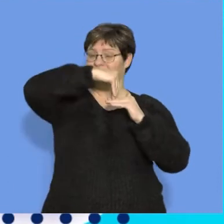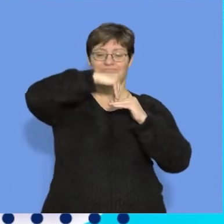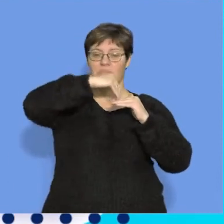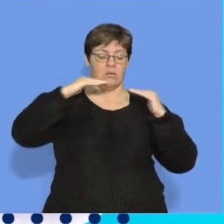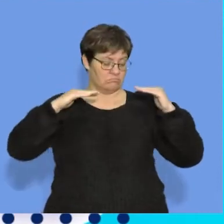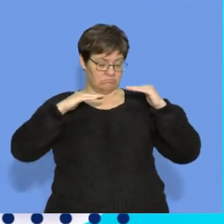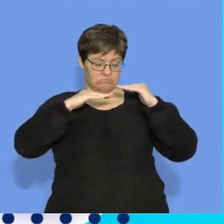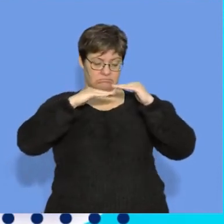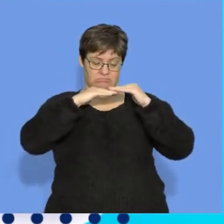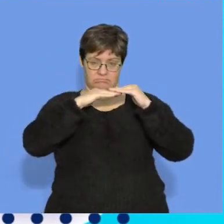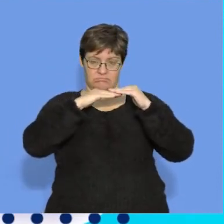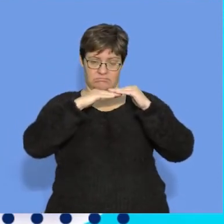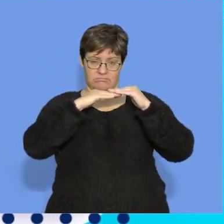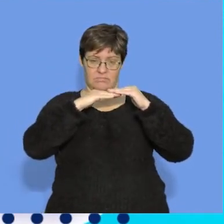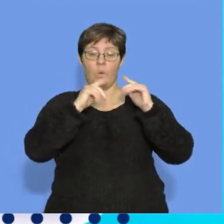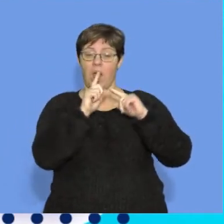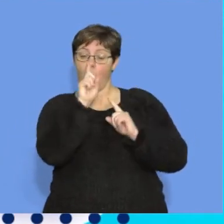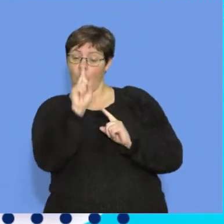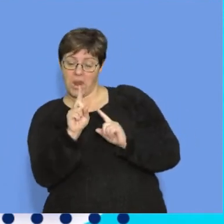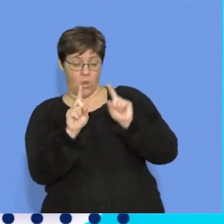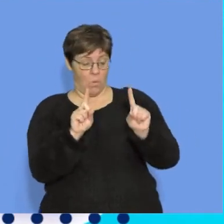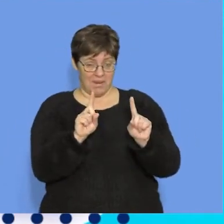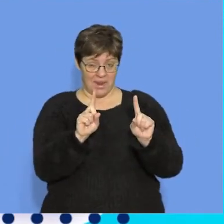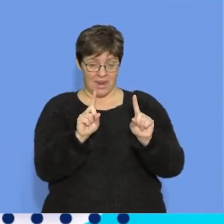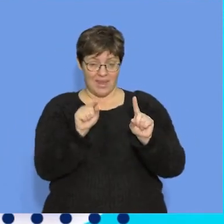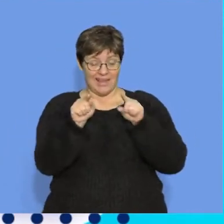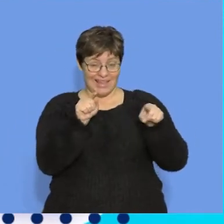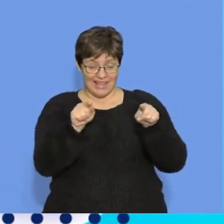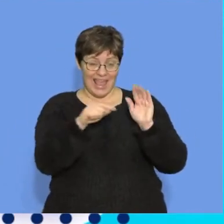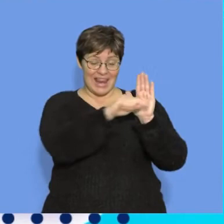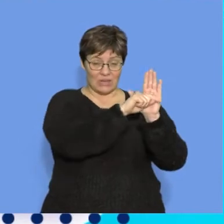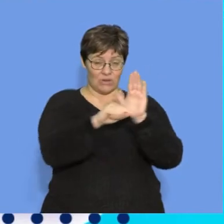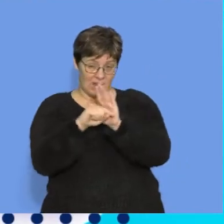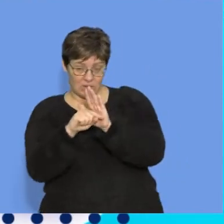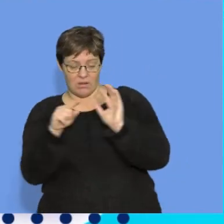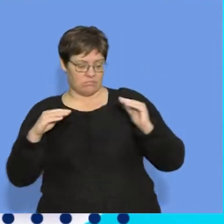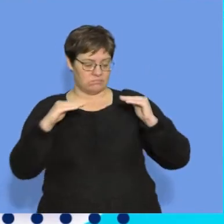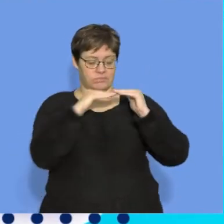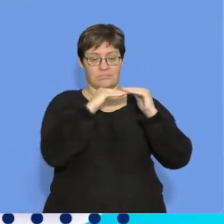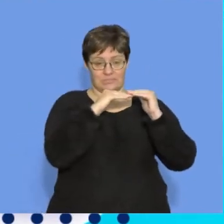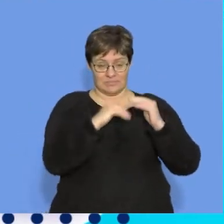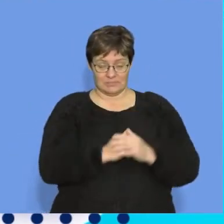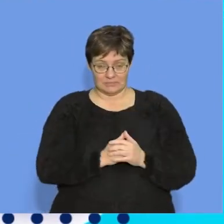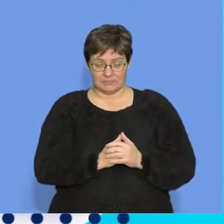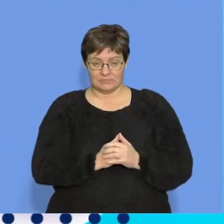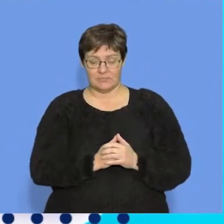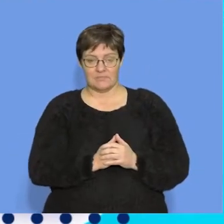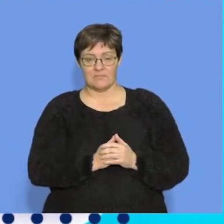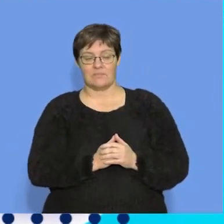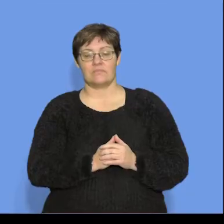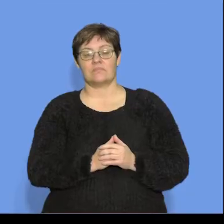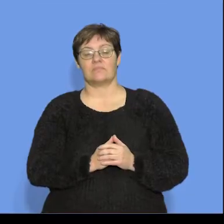have to overlap with the unpaired electrons in those half-filled orbitals. Very important. Now,